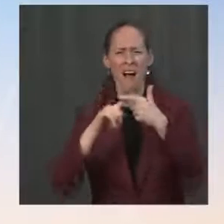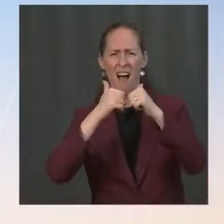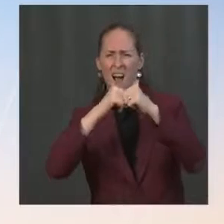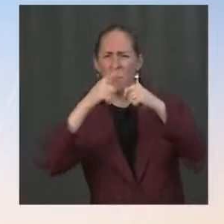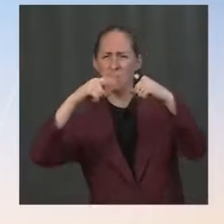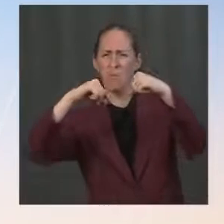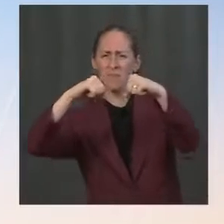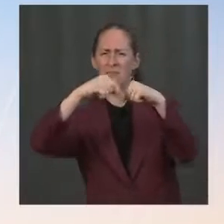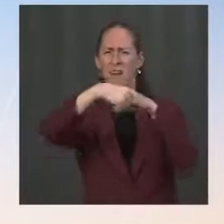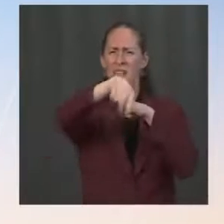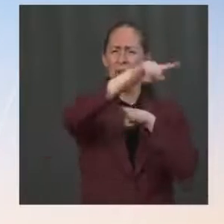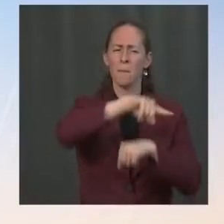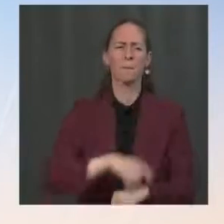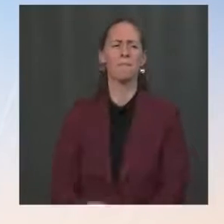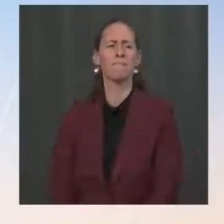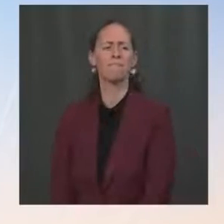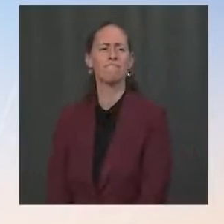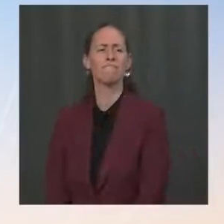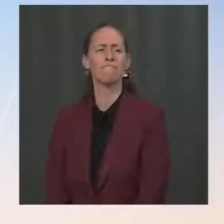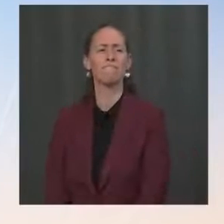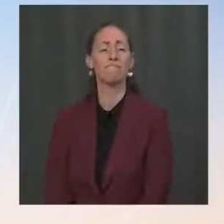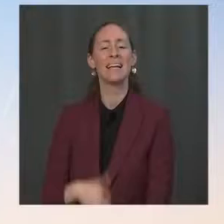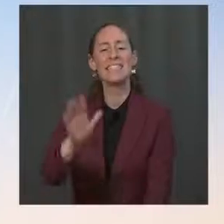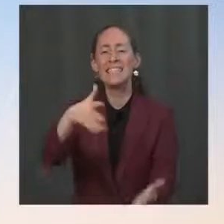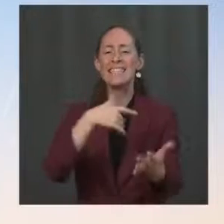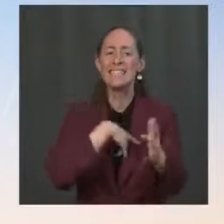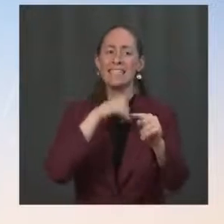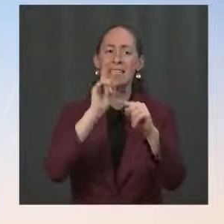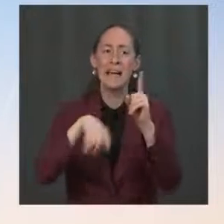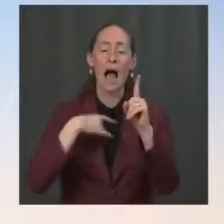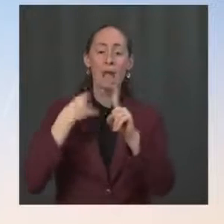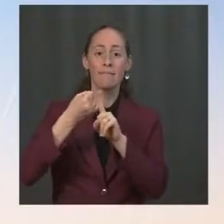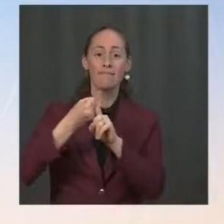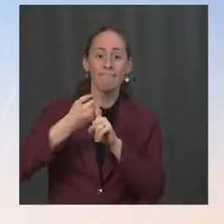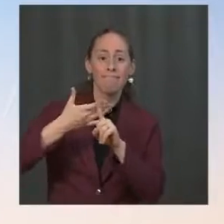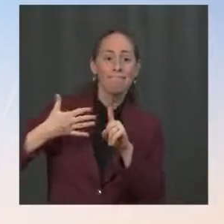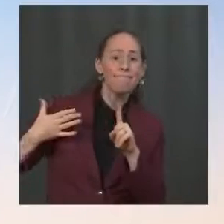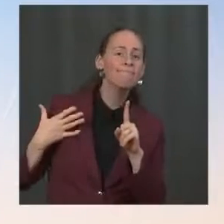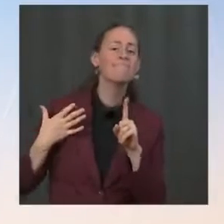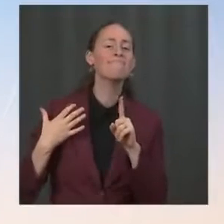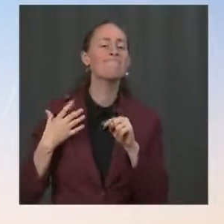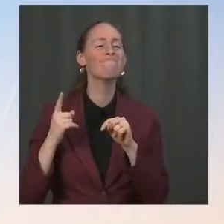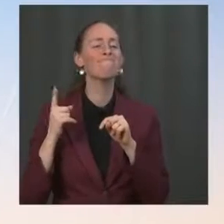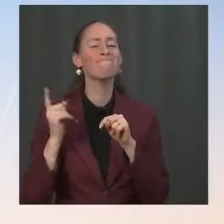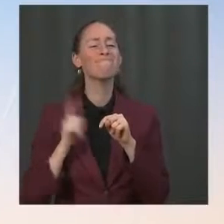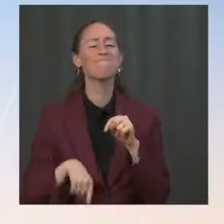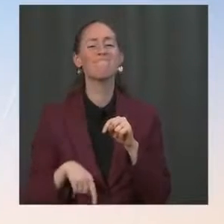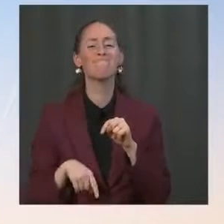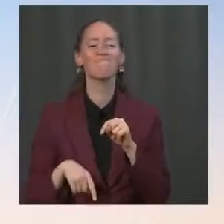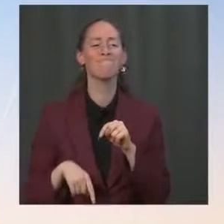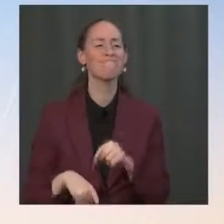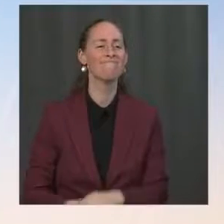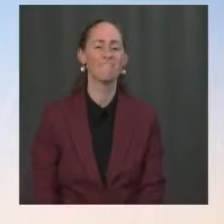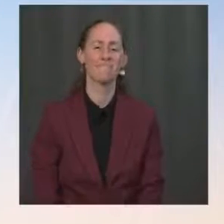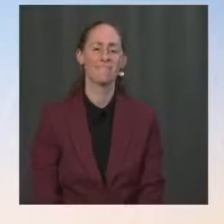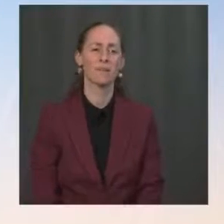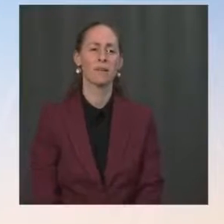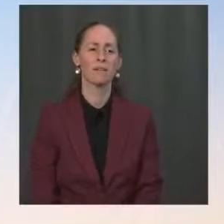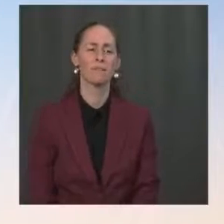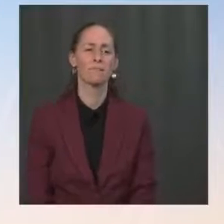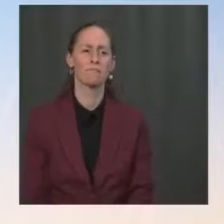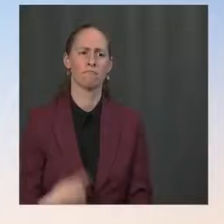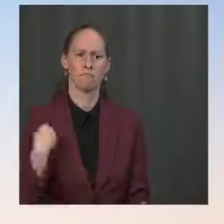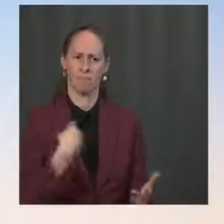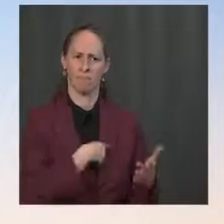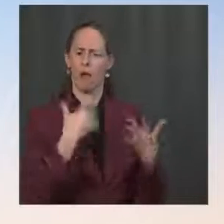I don't think I'm going to get into operational details of what is happening on the ground. Certainly, there are steps taken to protect our troops on